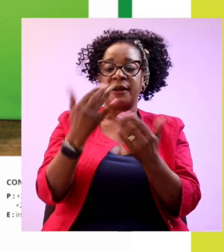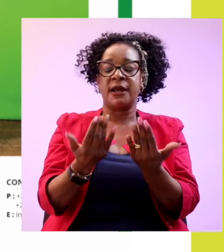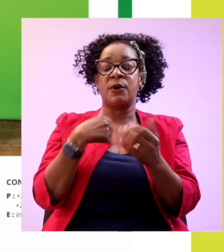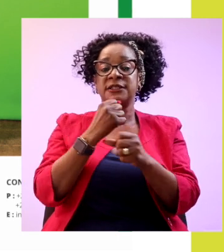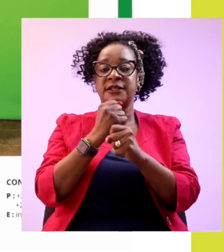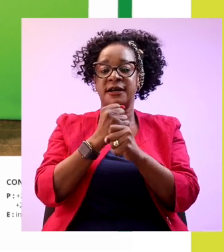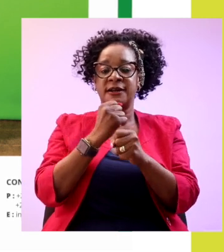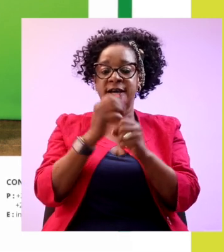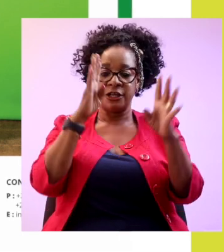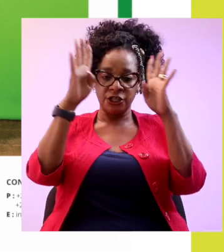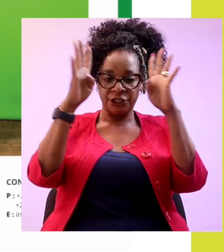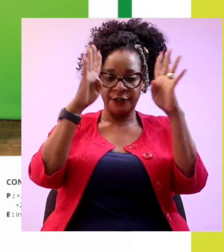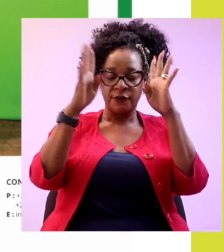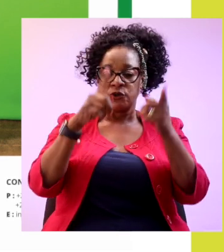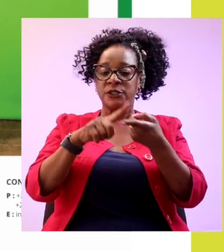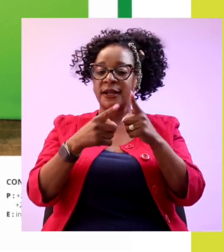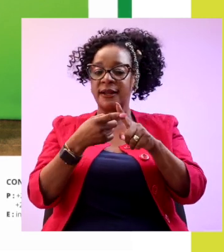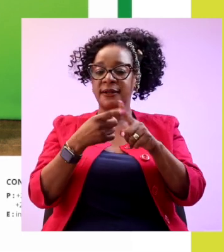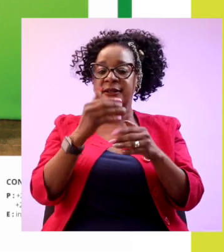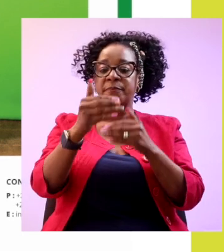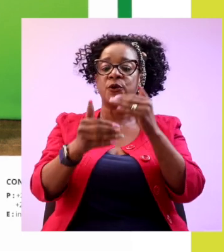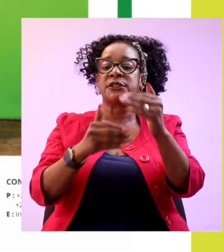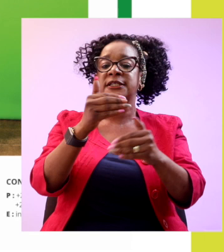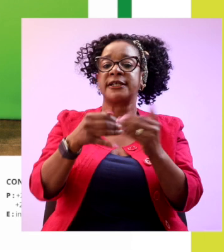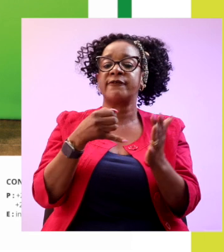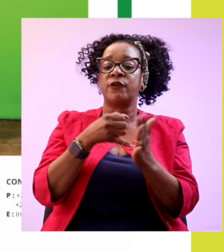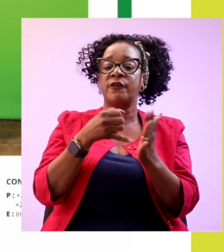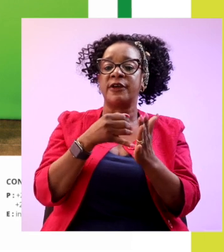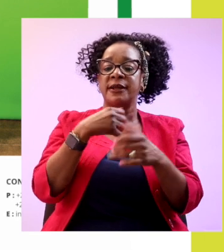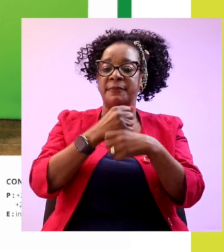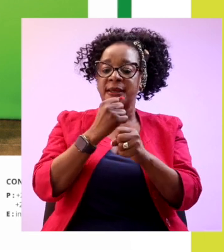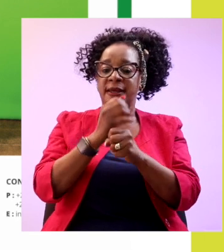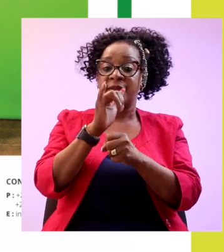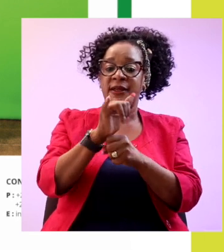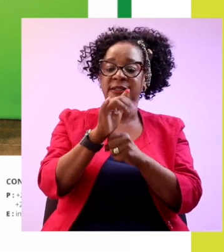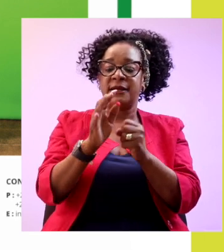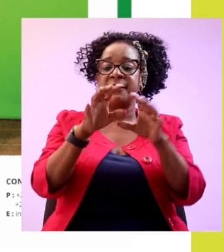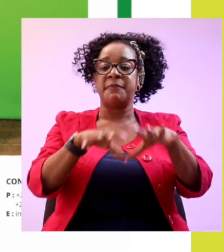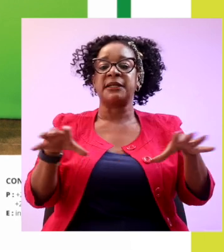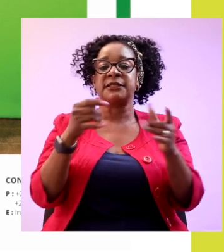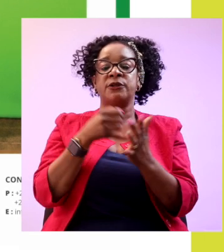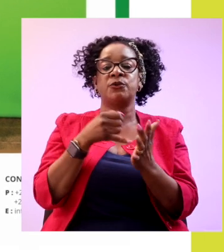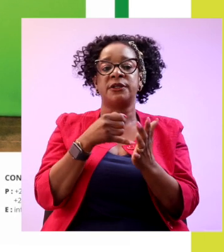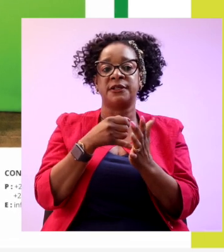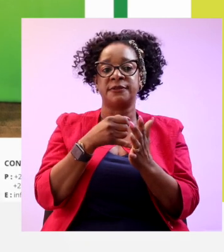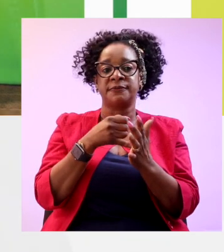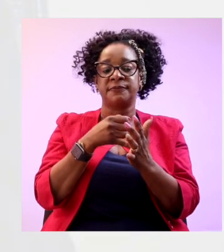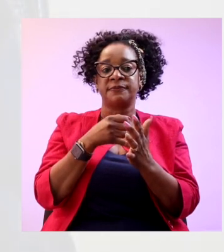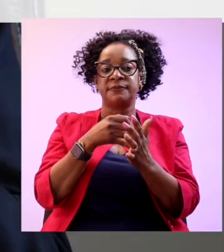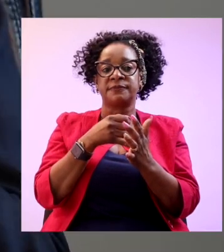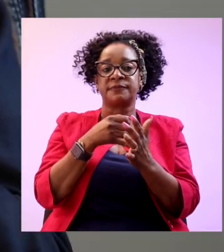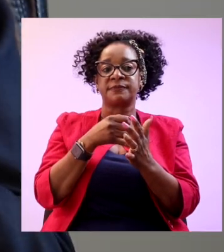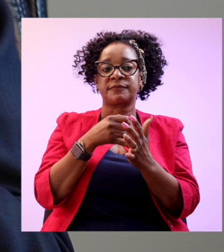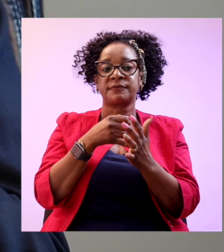has undertaken an initiative to standardize the processes involved in its production, processing and marketing. There